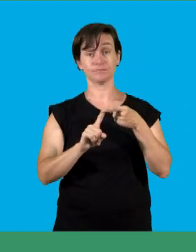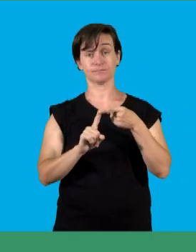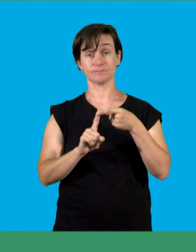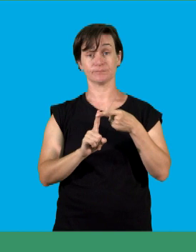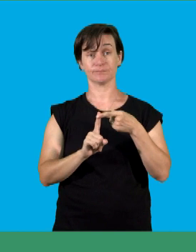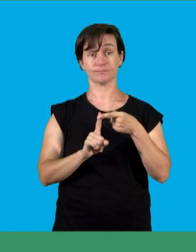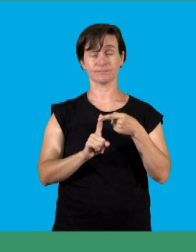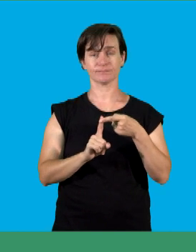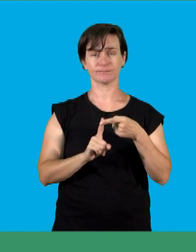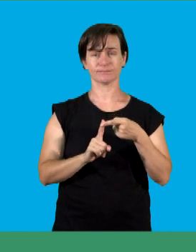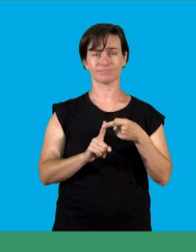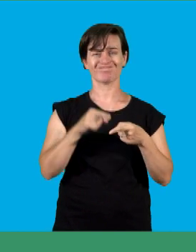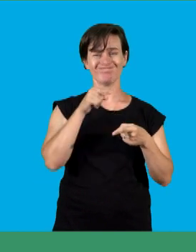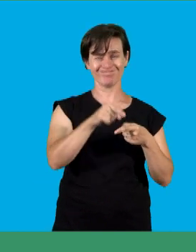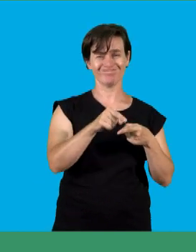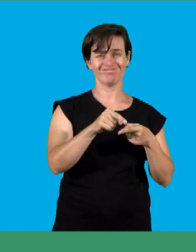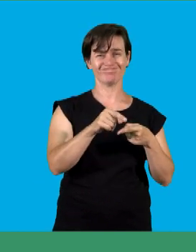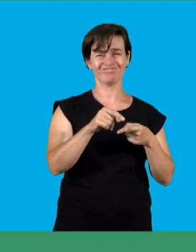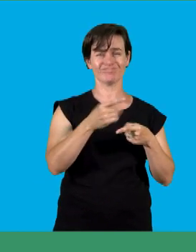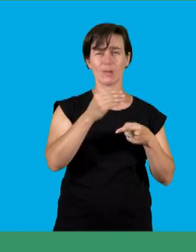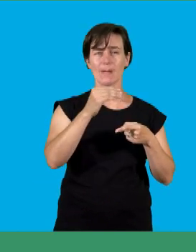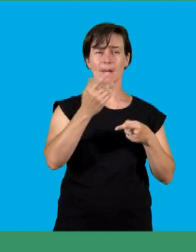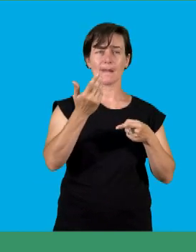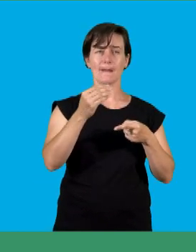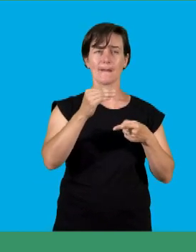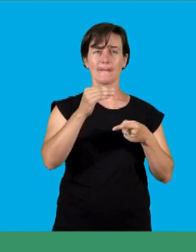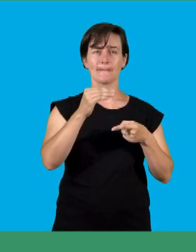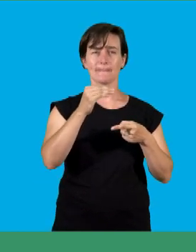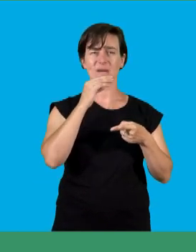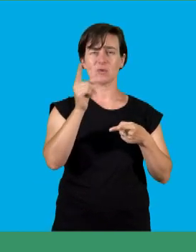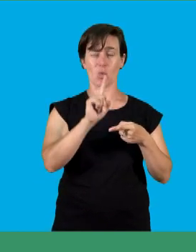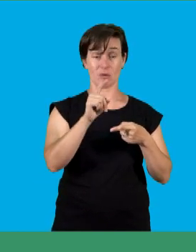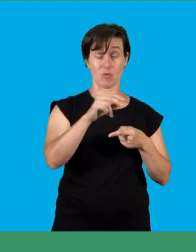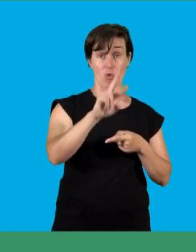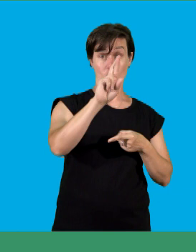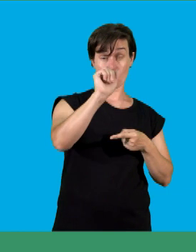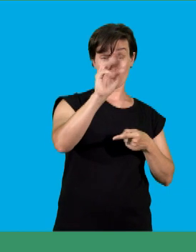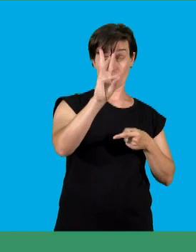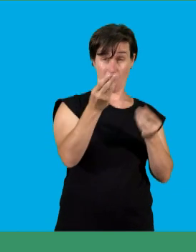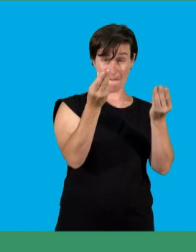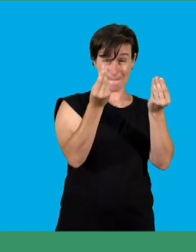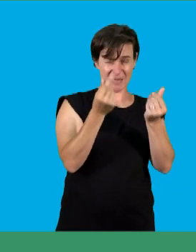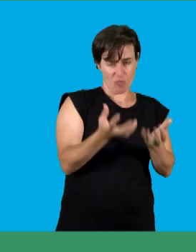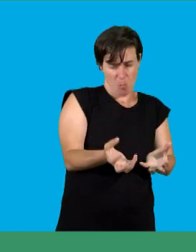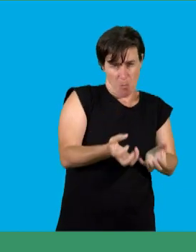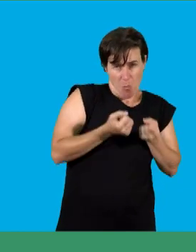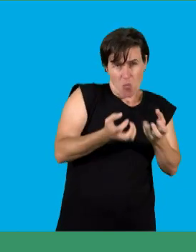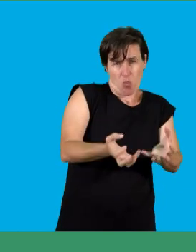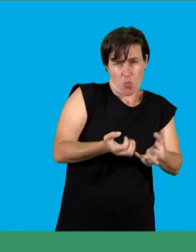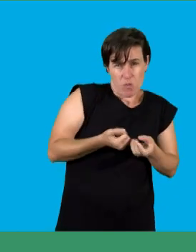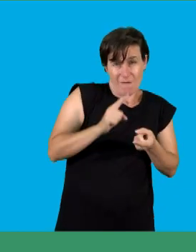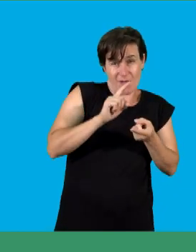The term primary sector, we saw it, and the definition, it says it deals with the extraction of raw materials